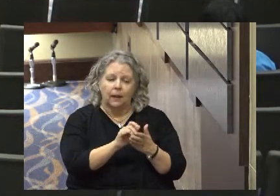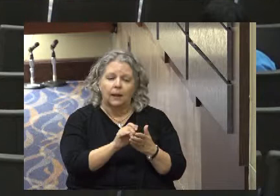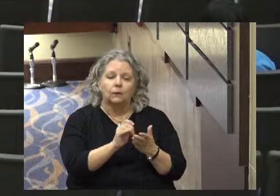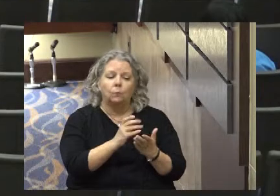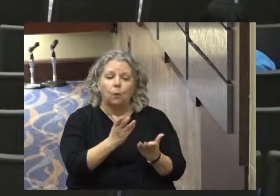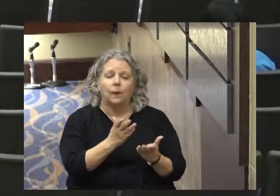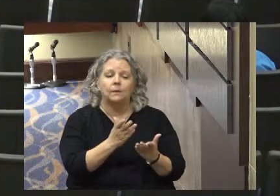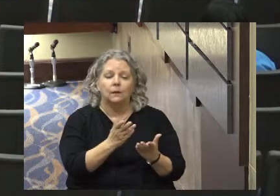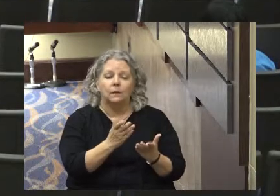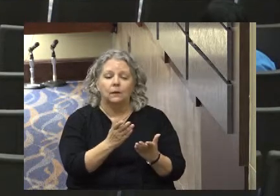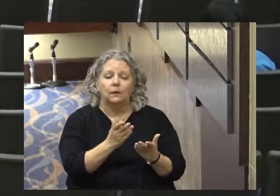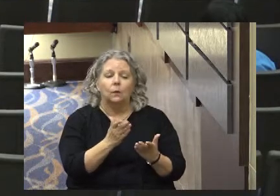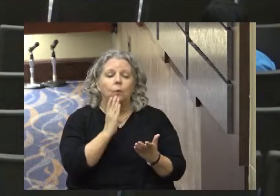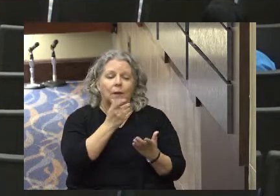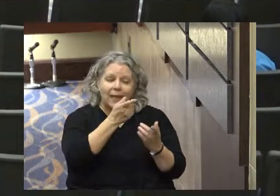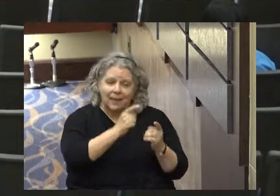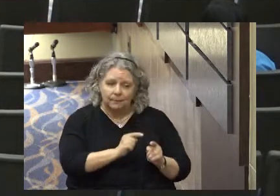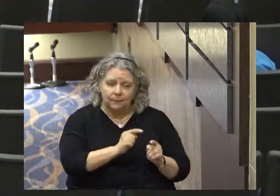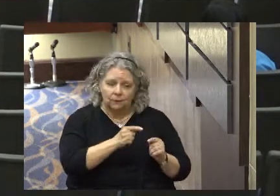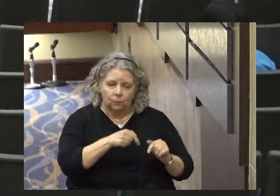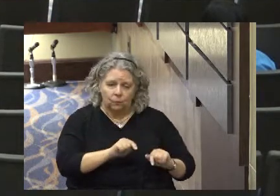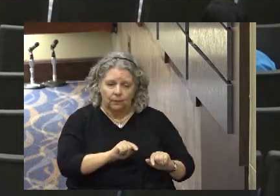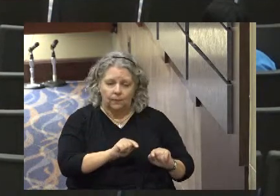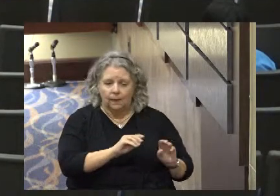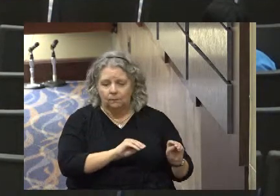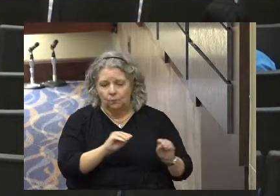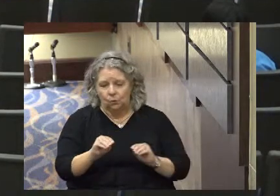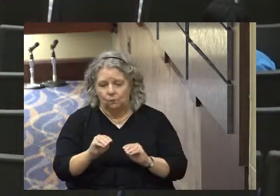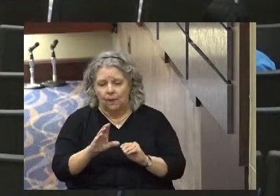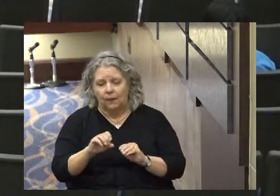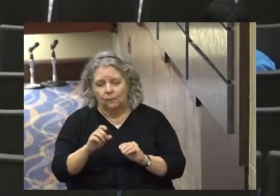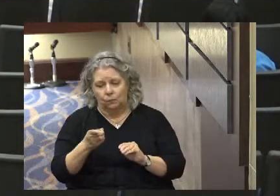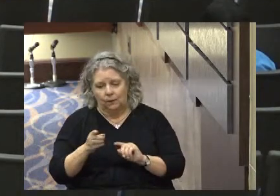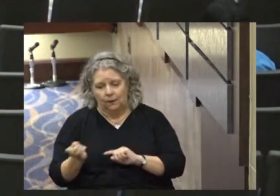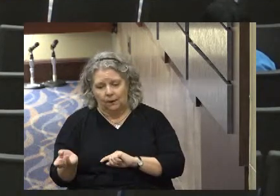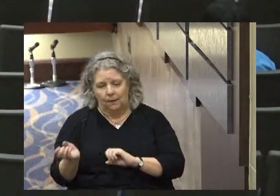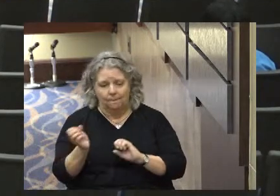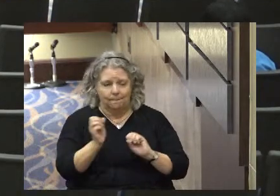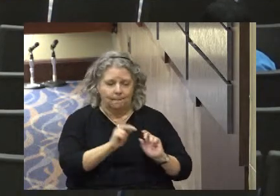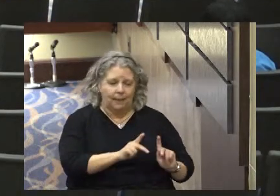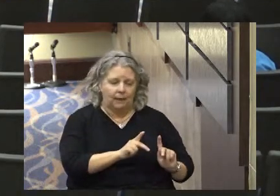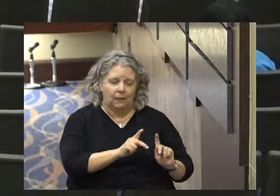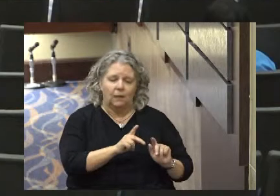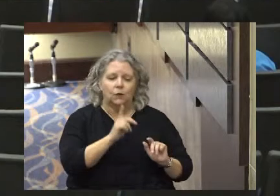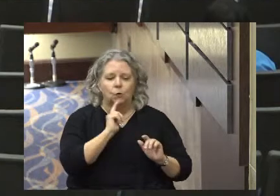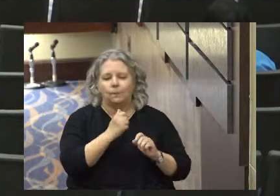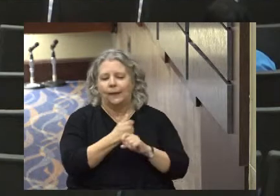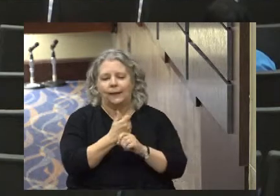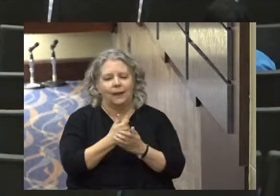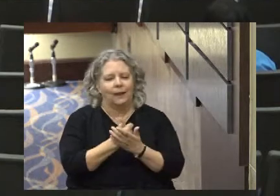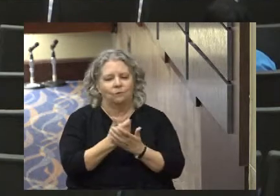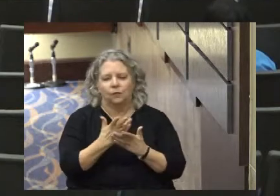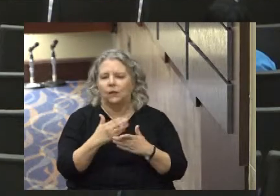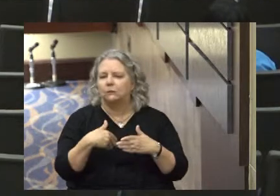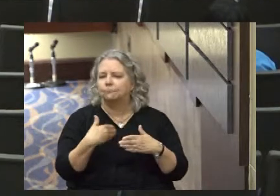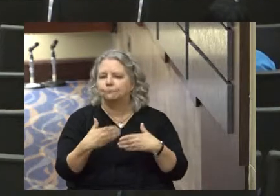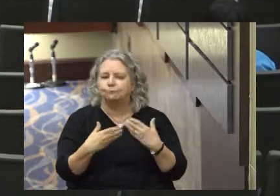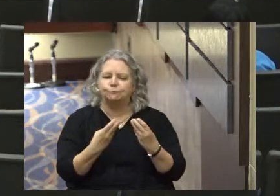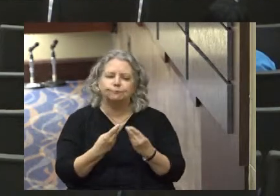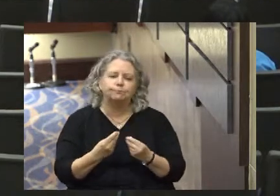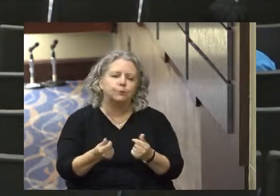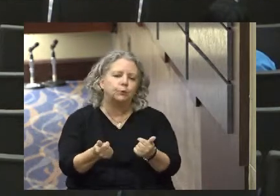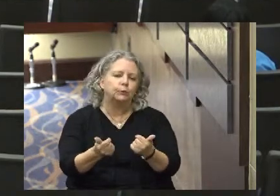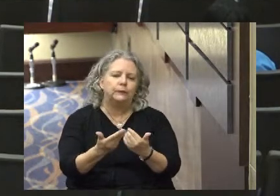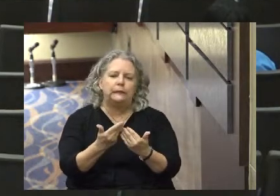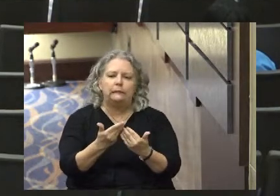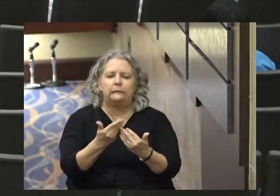and that what will happen when they return, to make it as seamless and easy as any